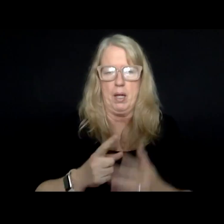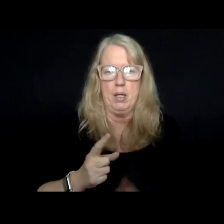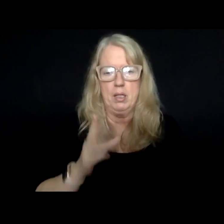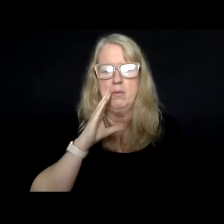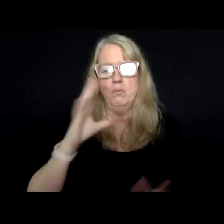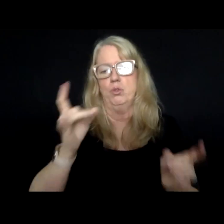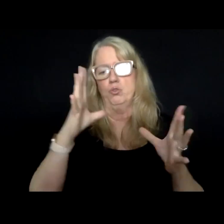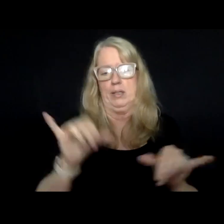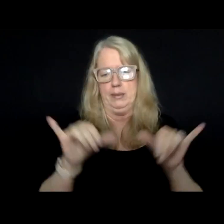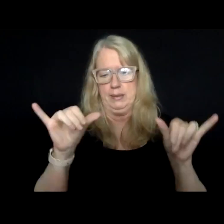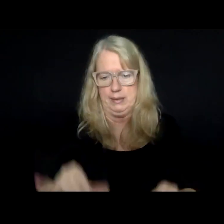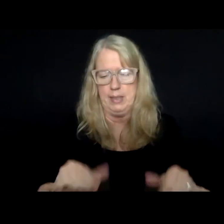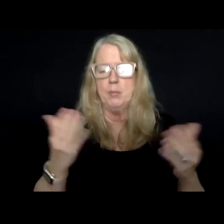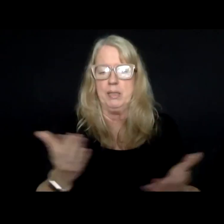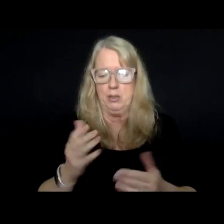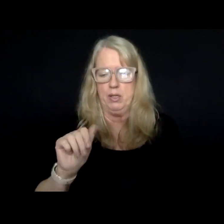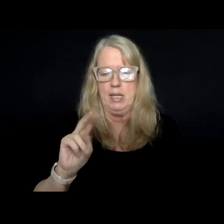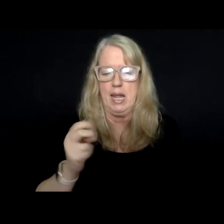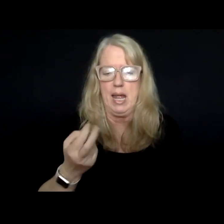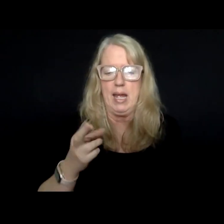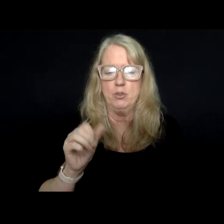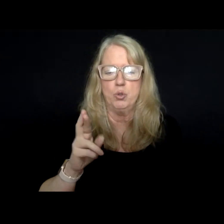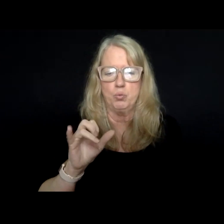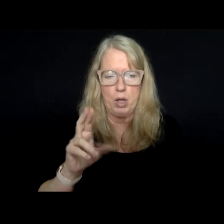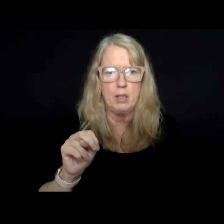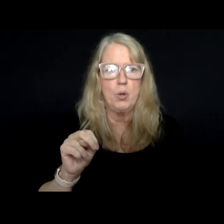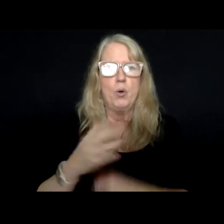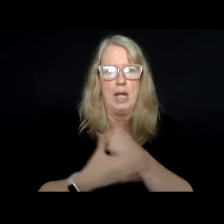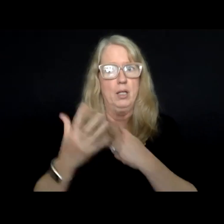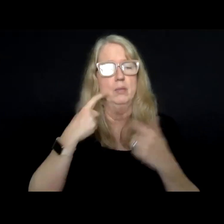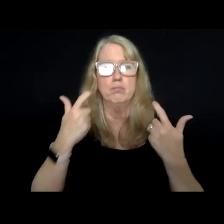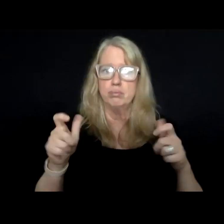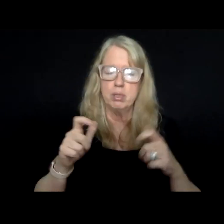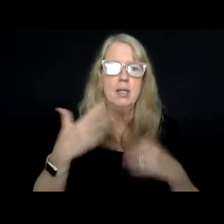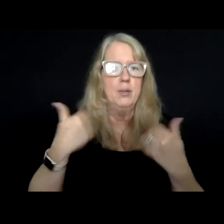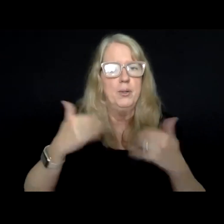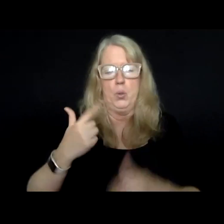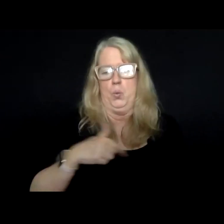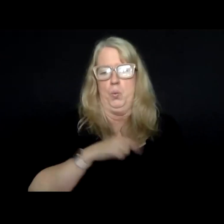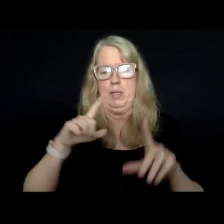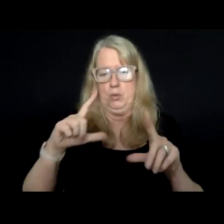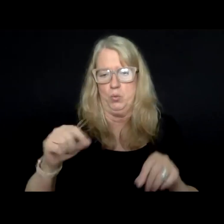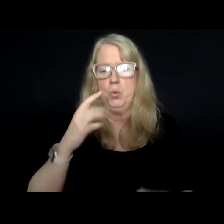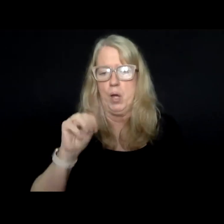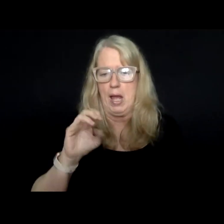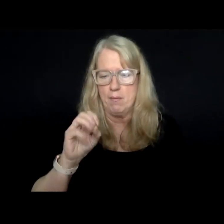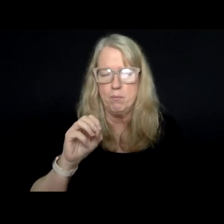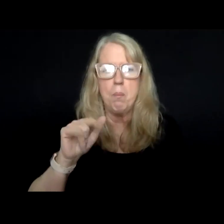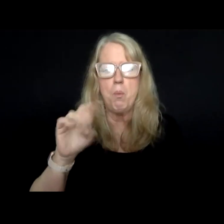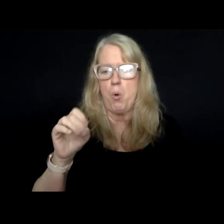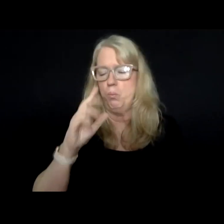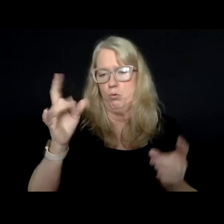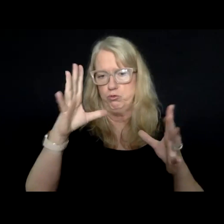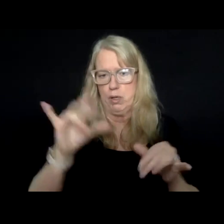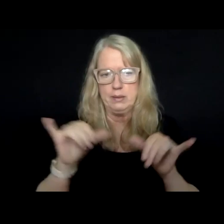crisis system here in Anne Arundel County is rather robust, and that we do have the mobile crisis system where we have